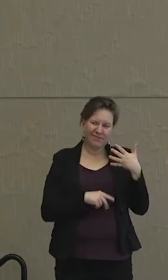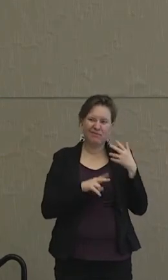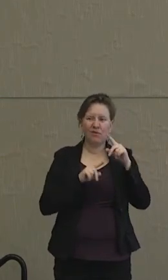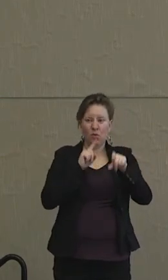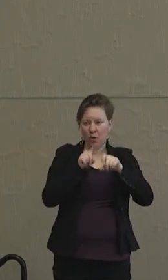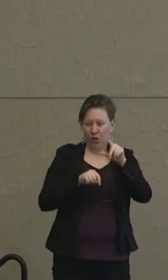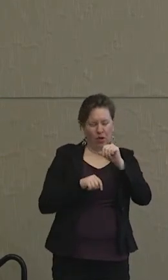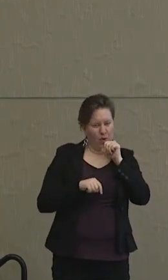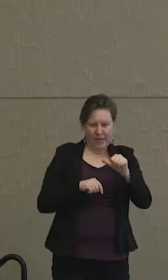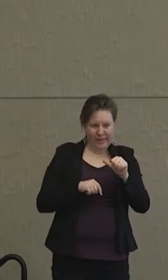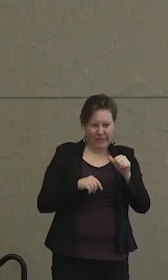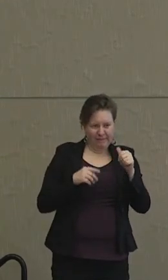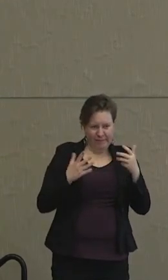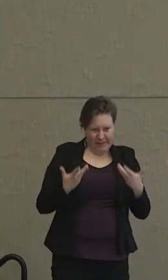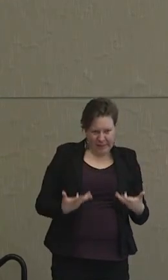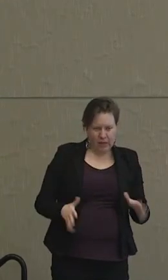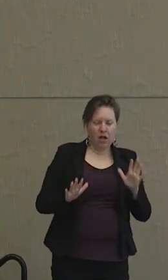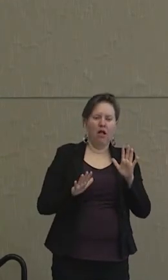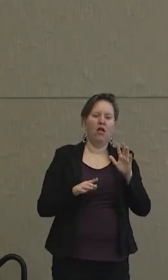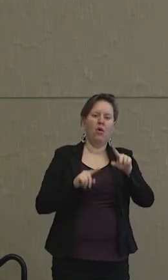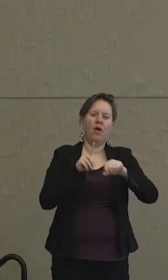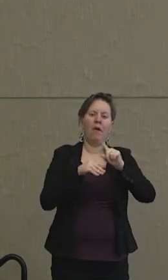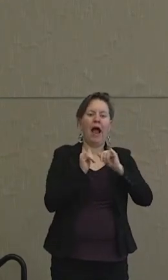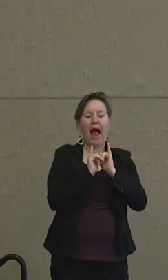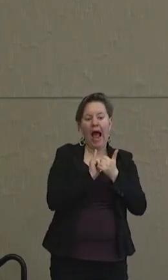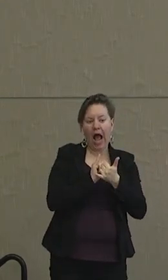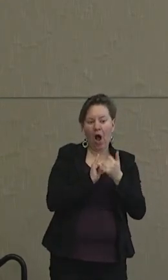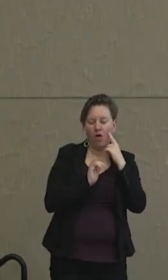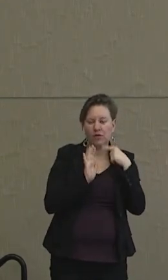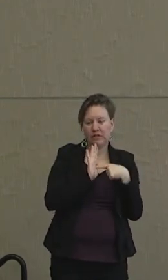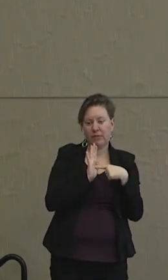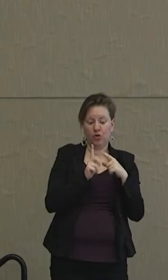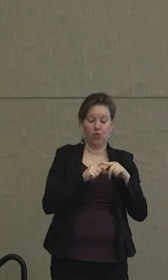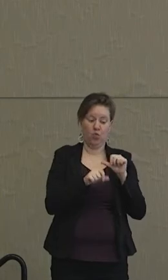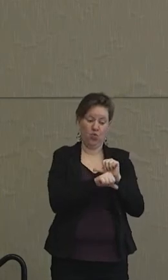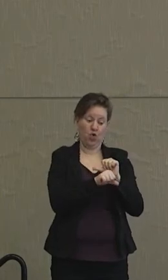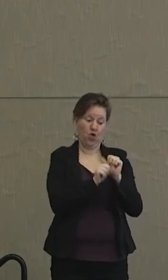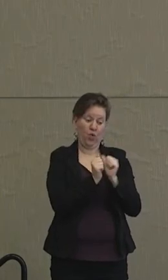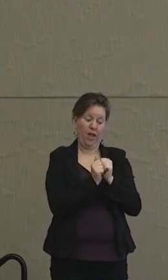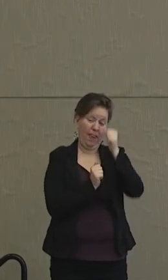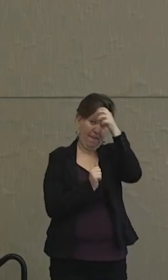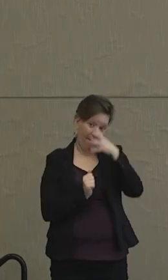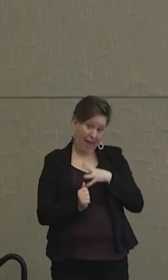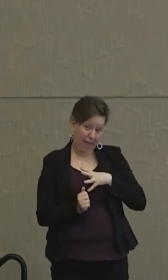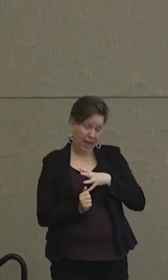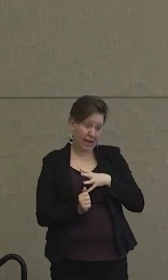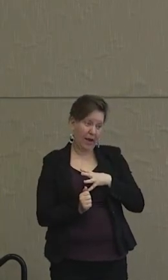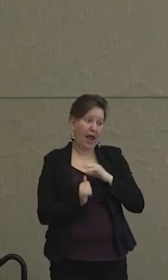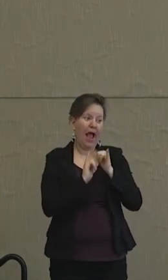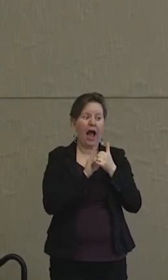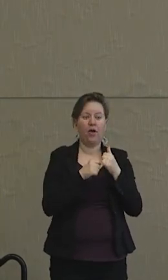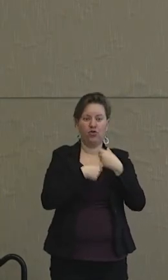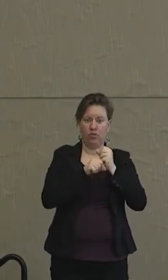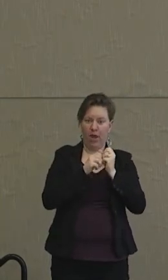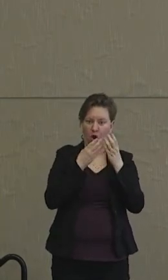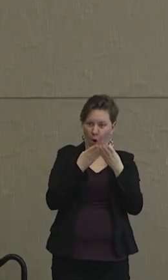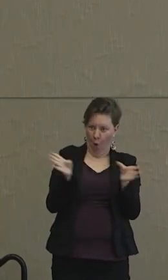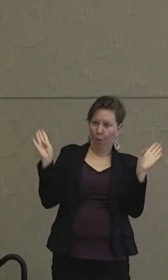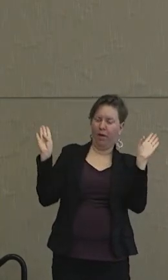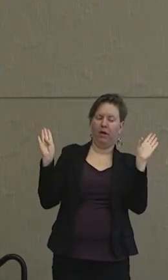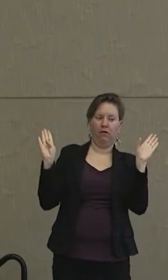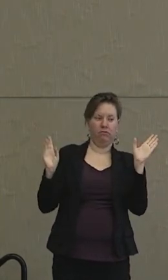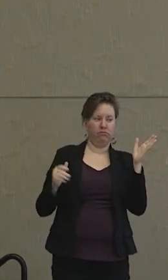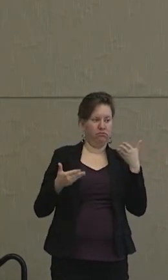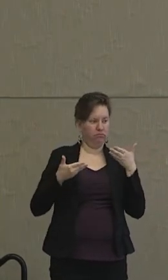to. They surround questions about how, for example, to work with men, how to create openings for those kinds